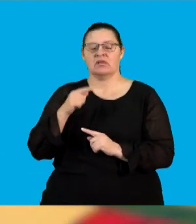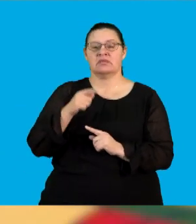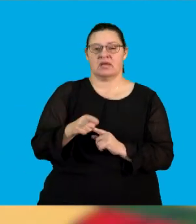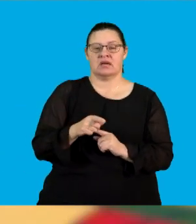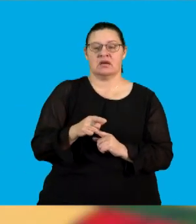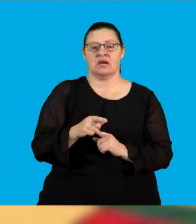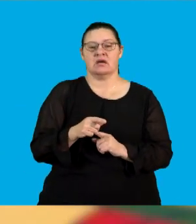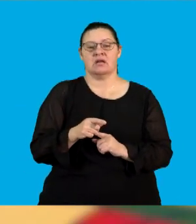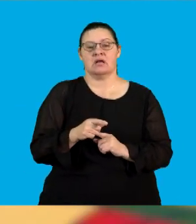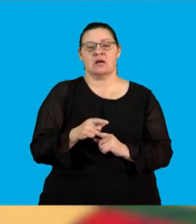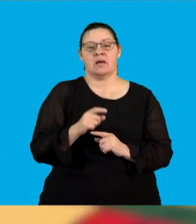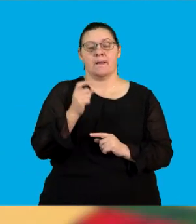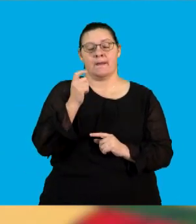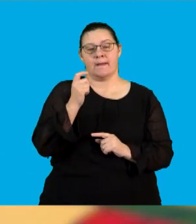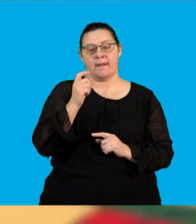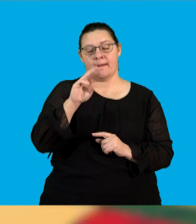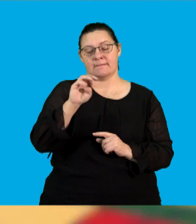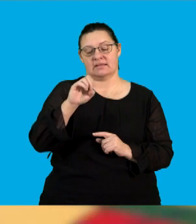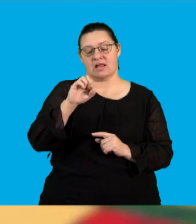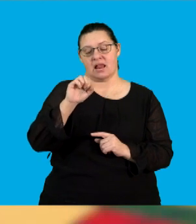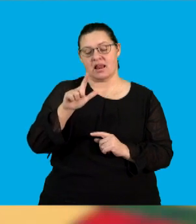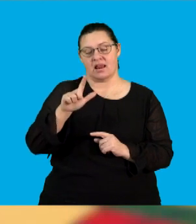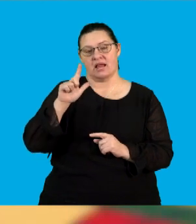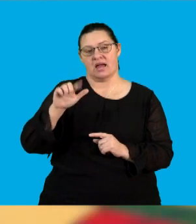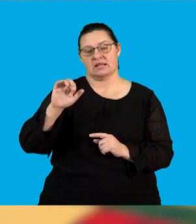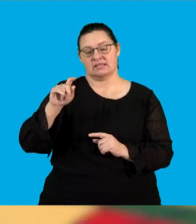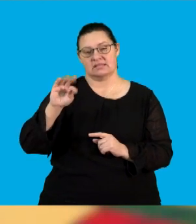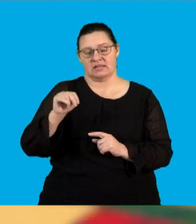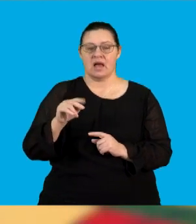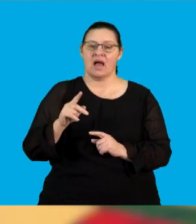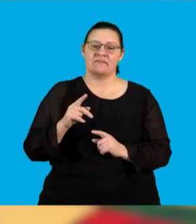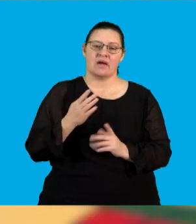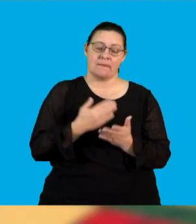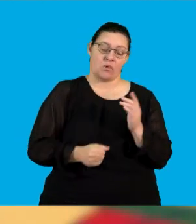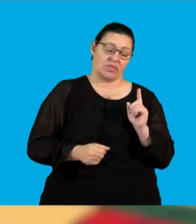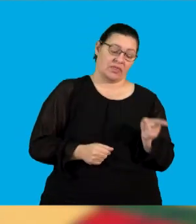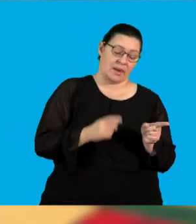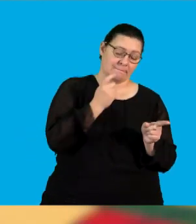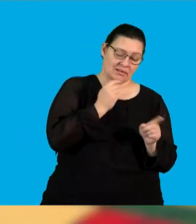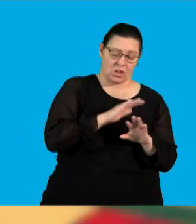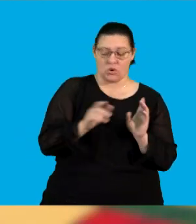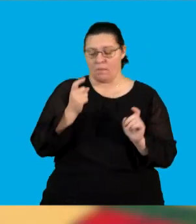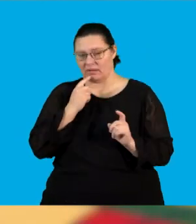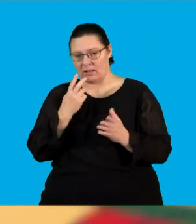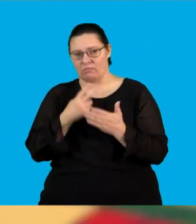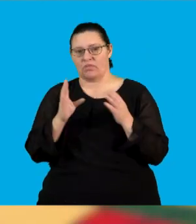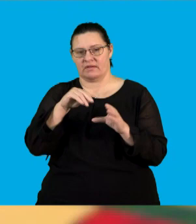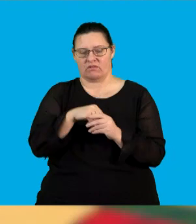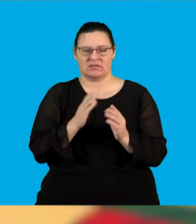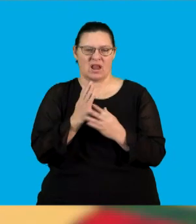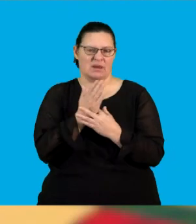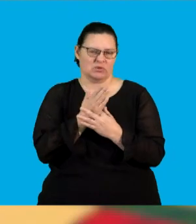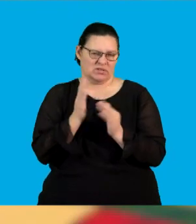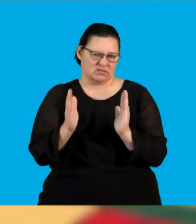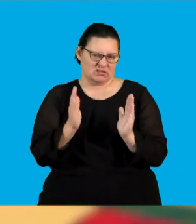those ones, they are called our metalloids. So they're semi-metals. They have properties of both the metals and the non-metals. They are in